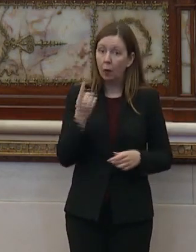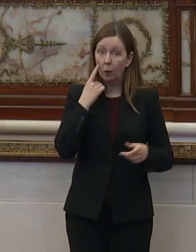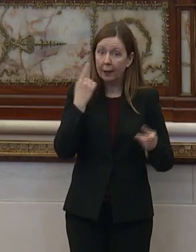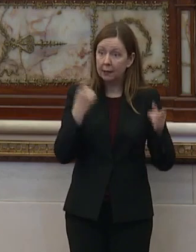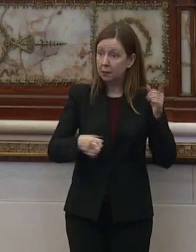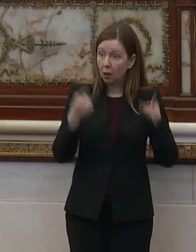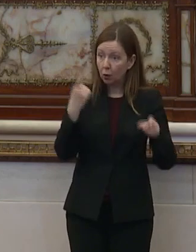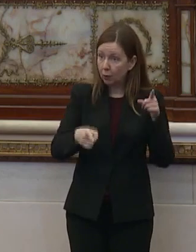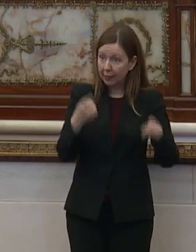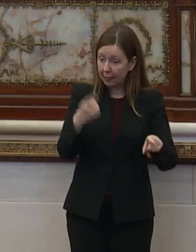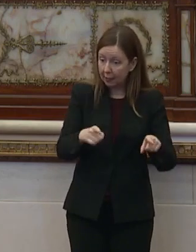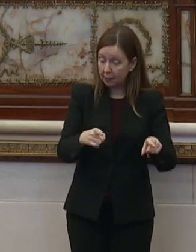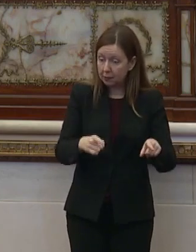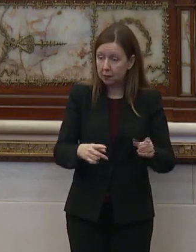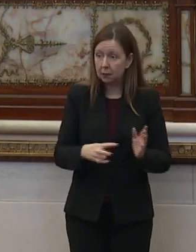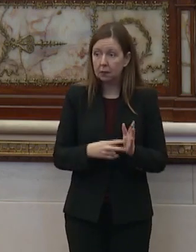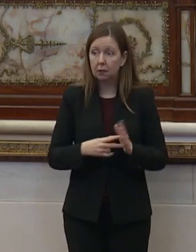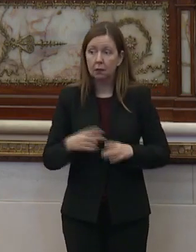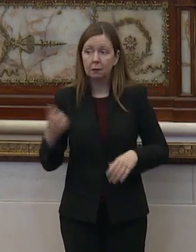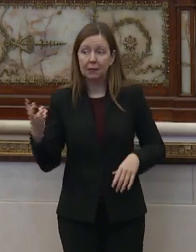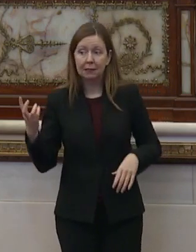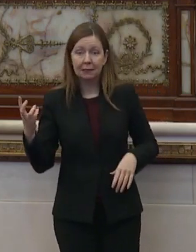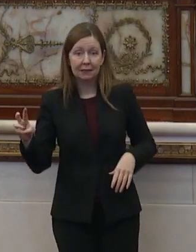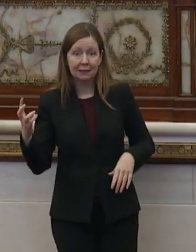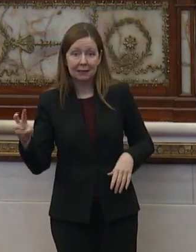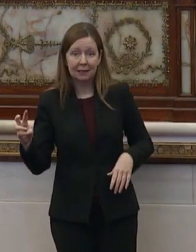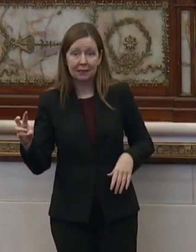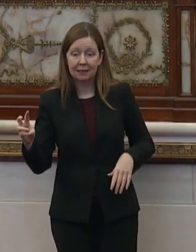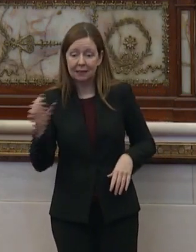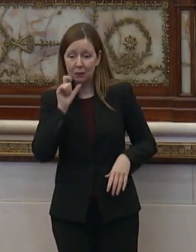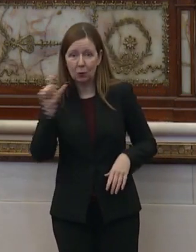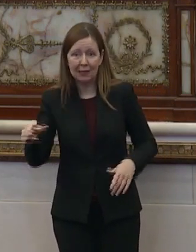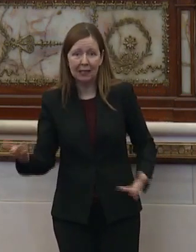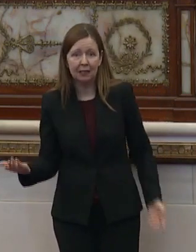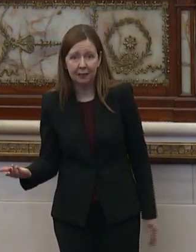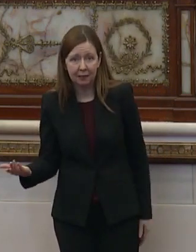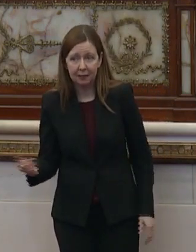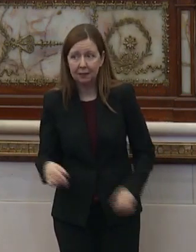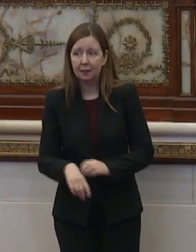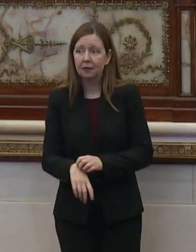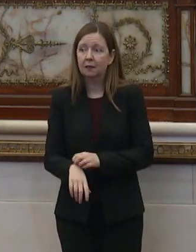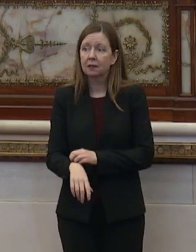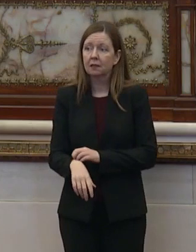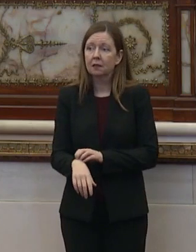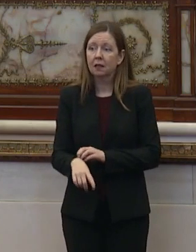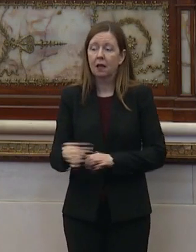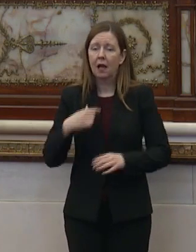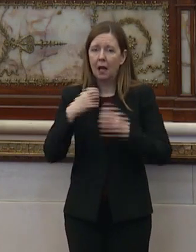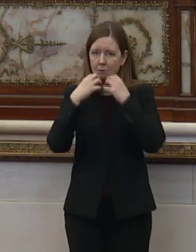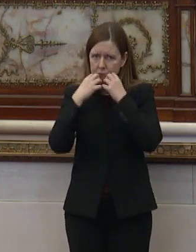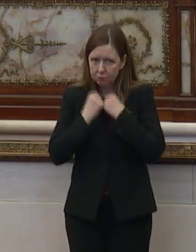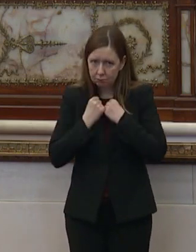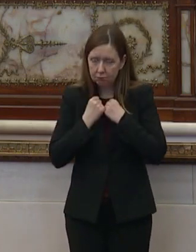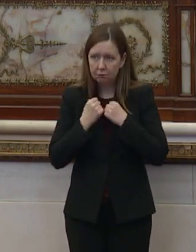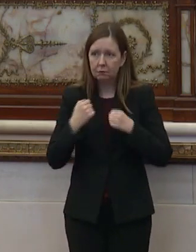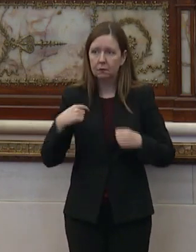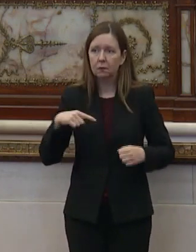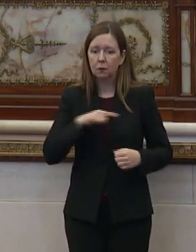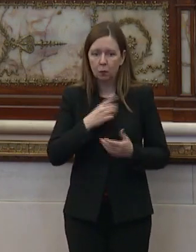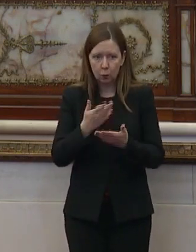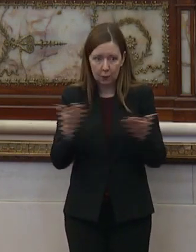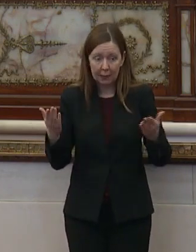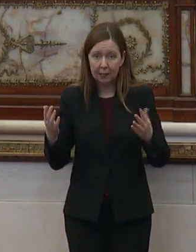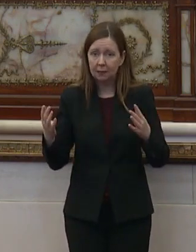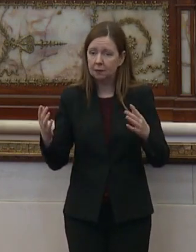agree, then 16 of them aren't necessary. So I relish the fact that we